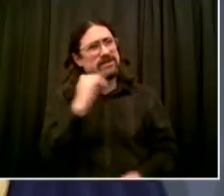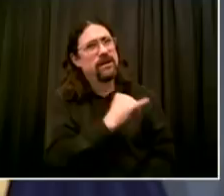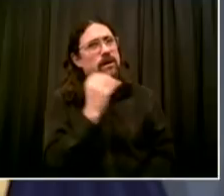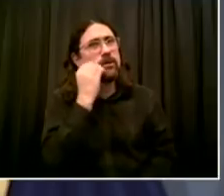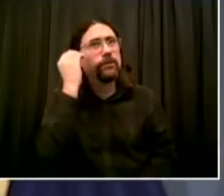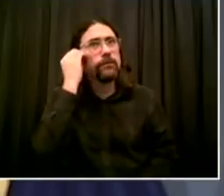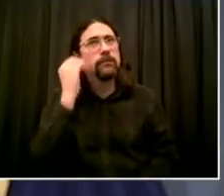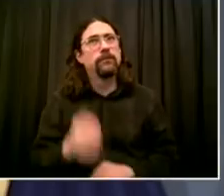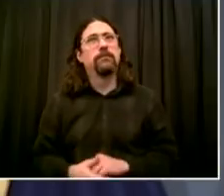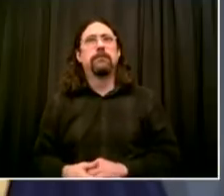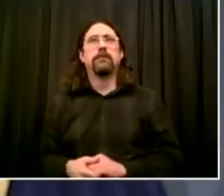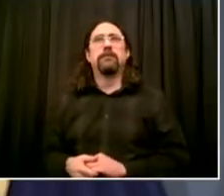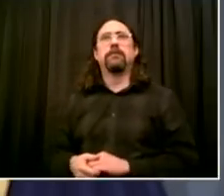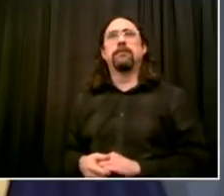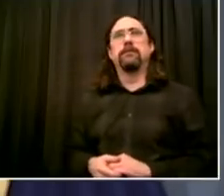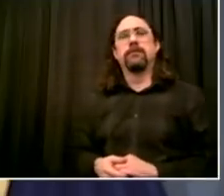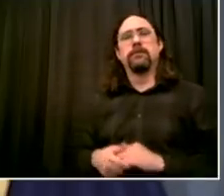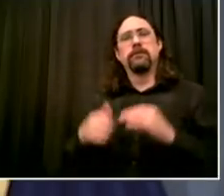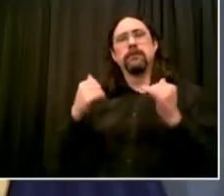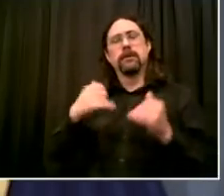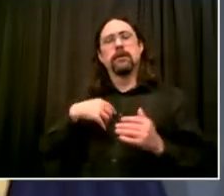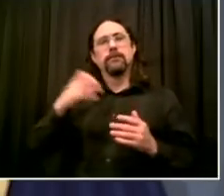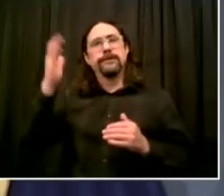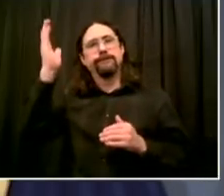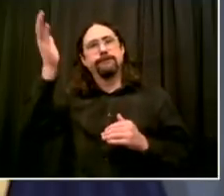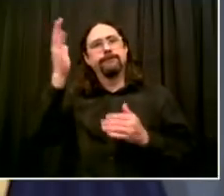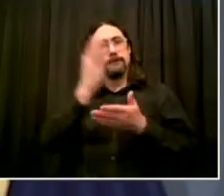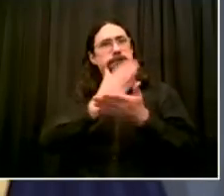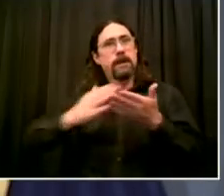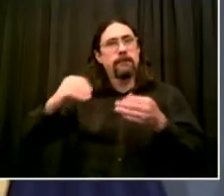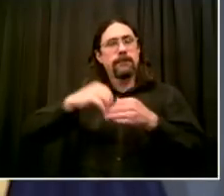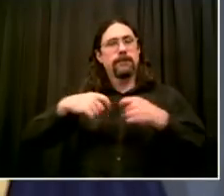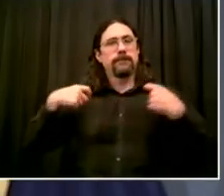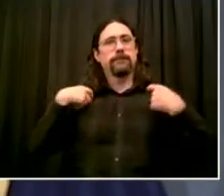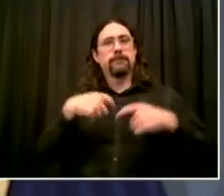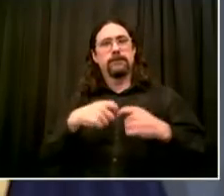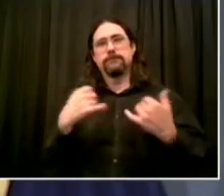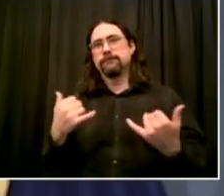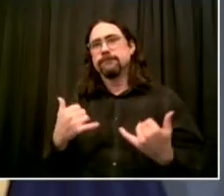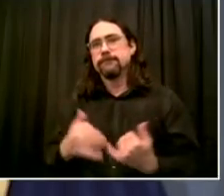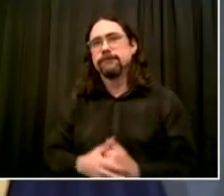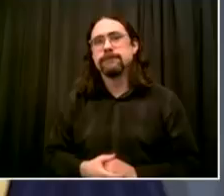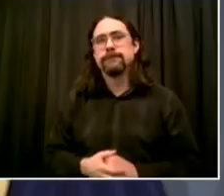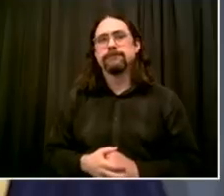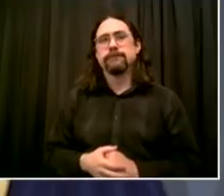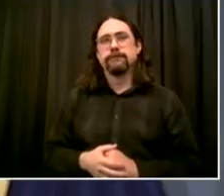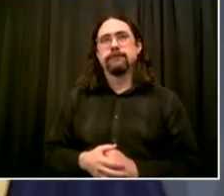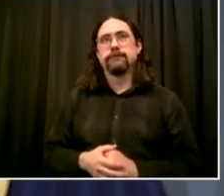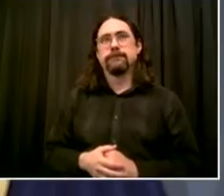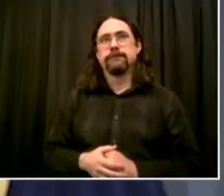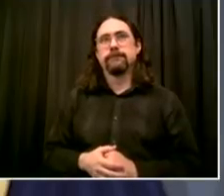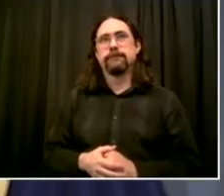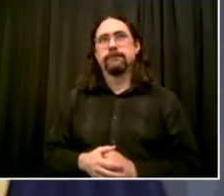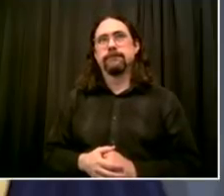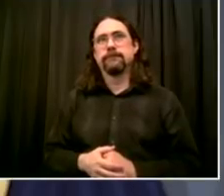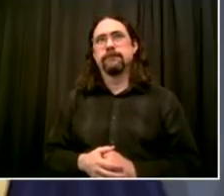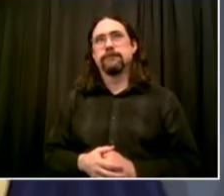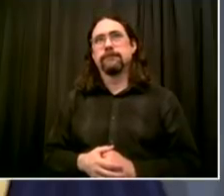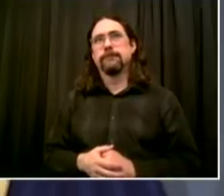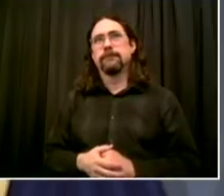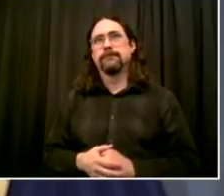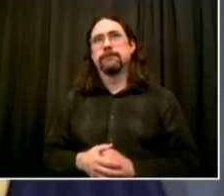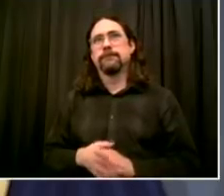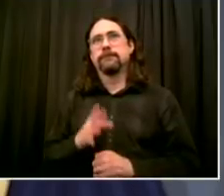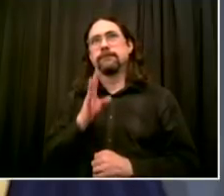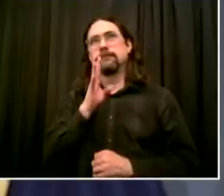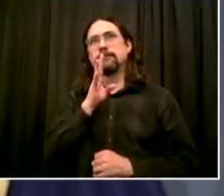Los jóvenes de la ciudad de Nueva York no necesitan ser vigilados, necesitan